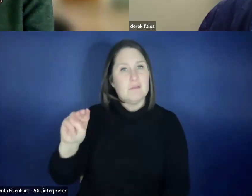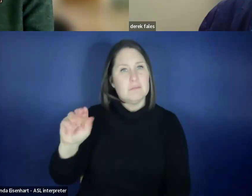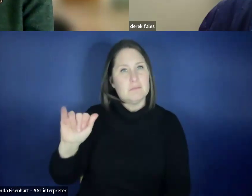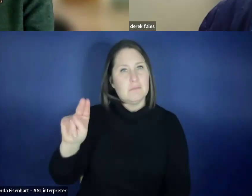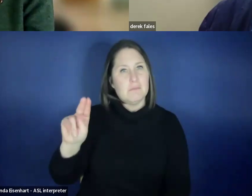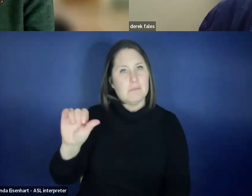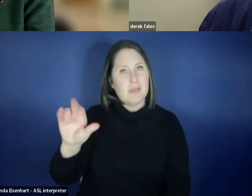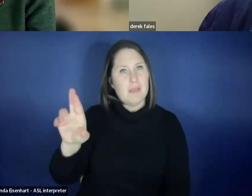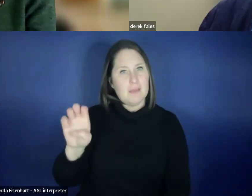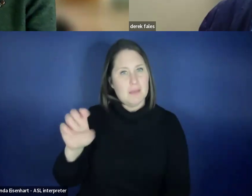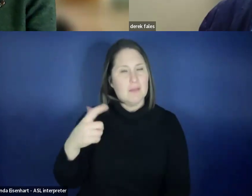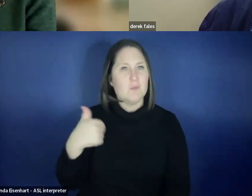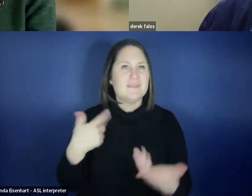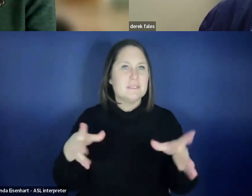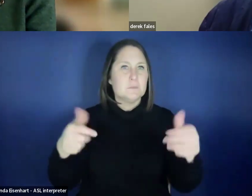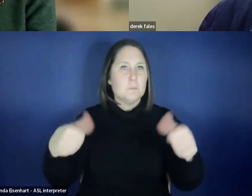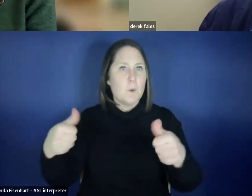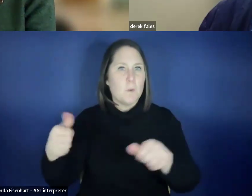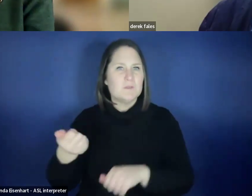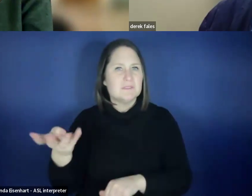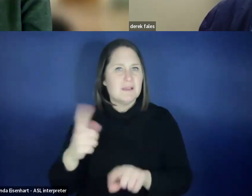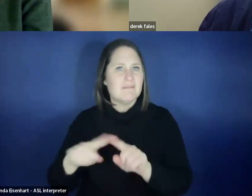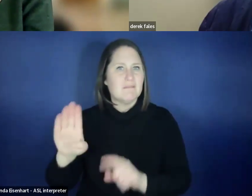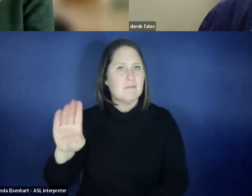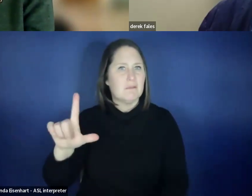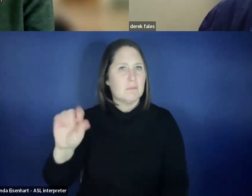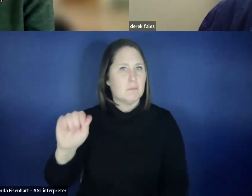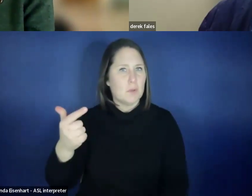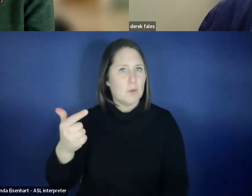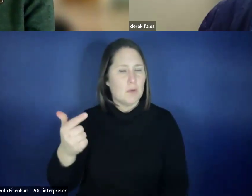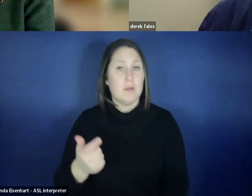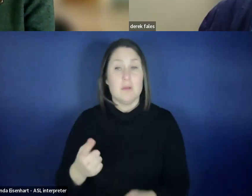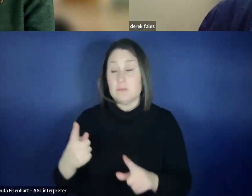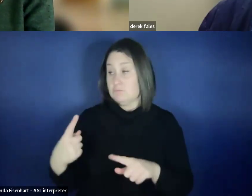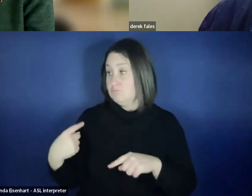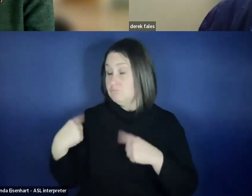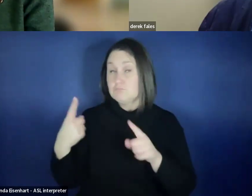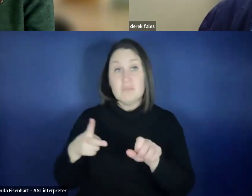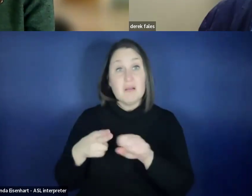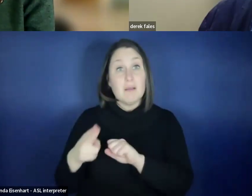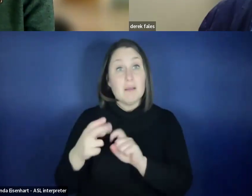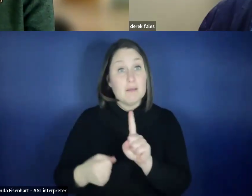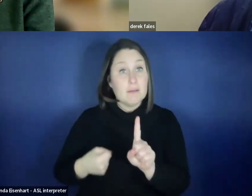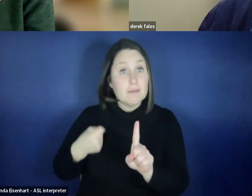our through various blogs. To date, those cuts have not impacted